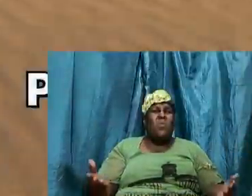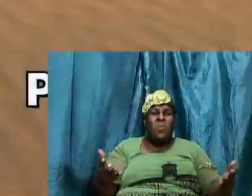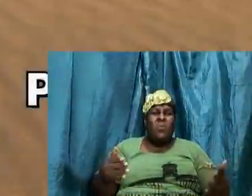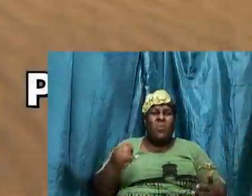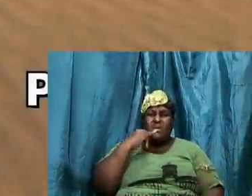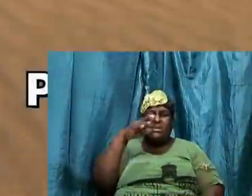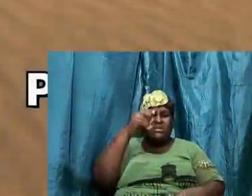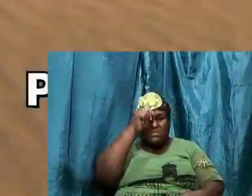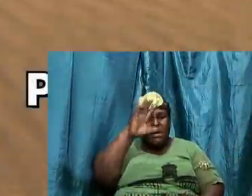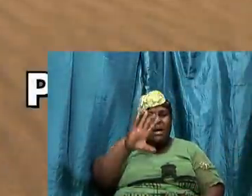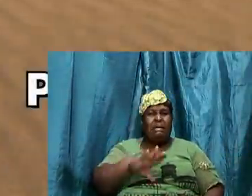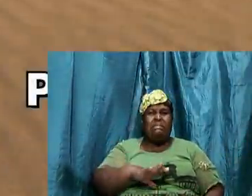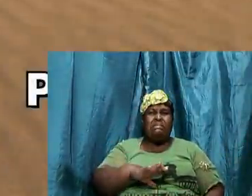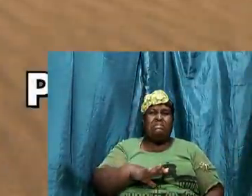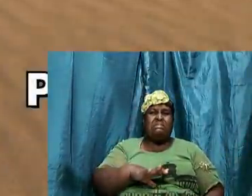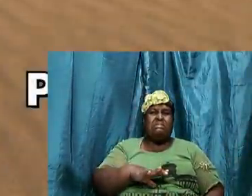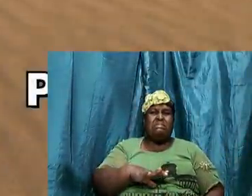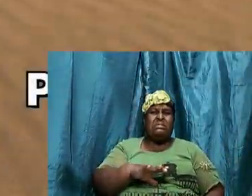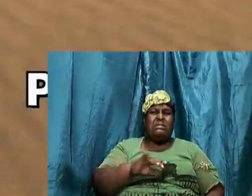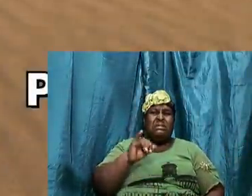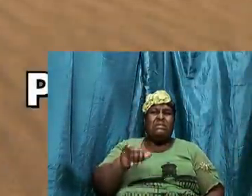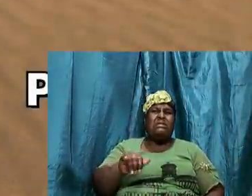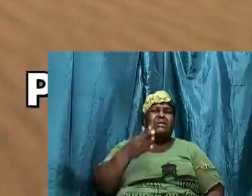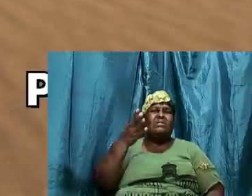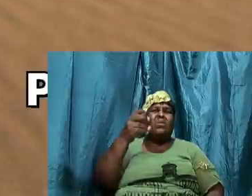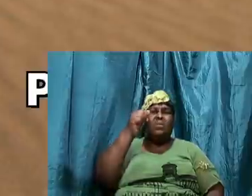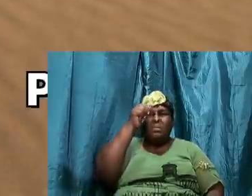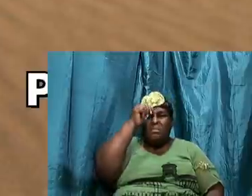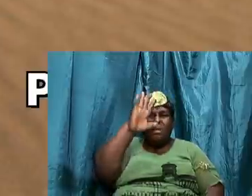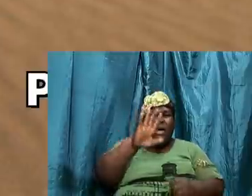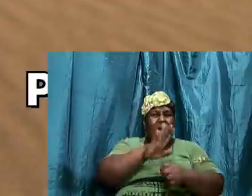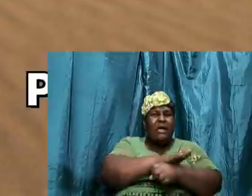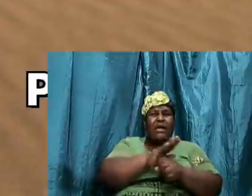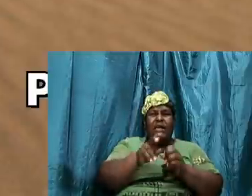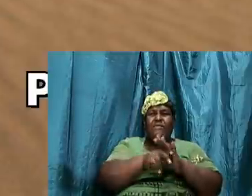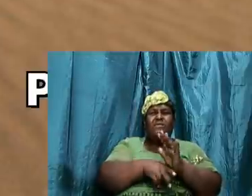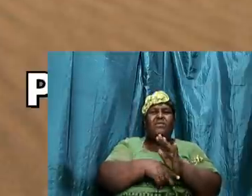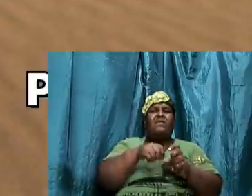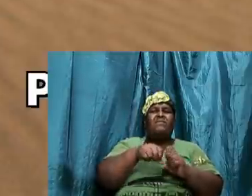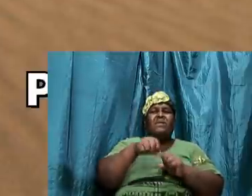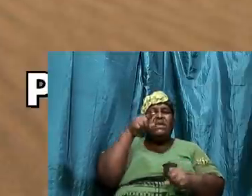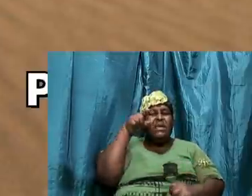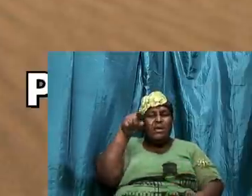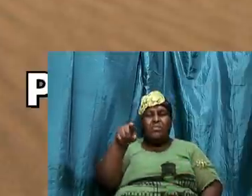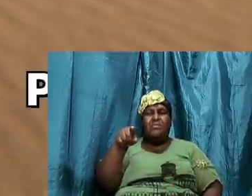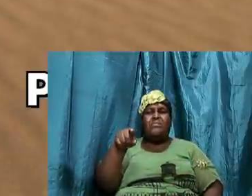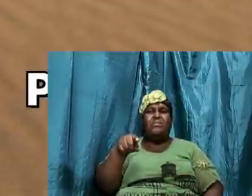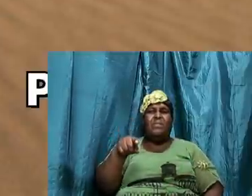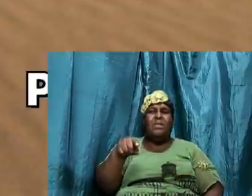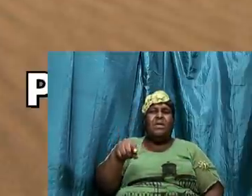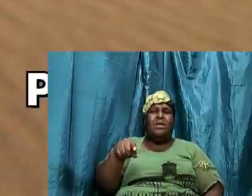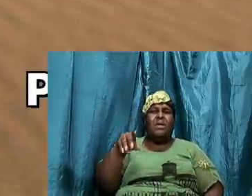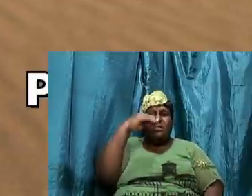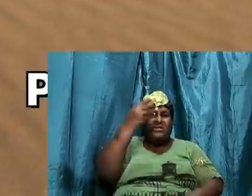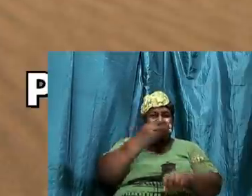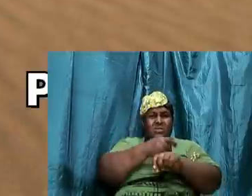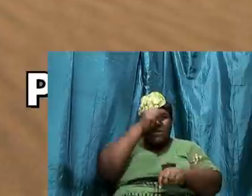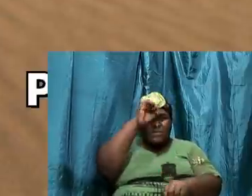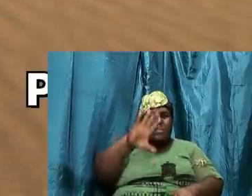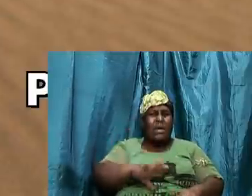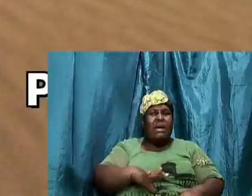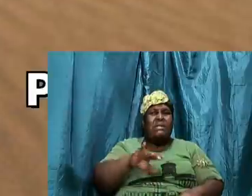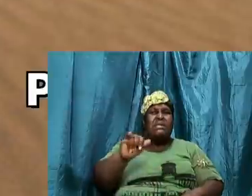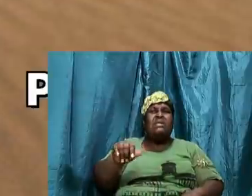What is man? Hallelujah. That thou art mindful of him. And the son of